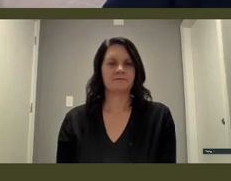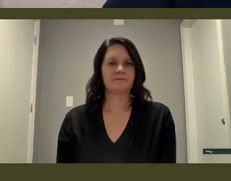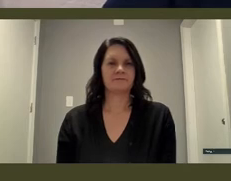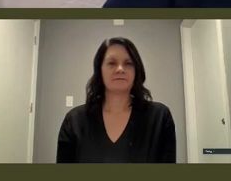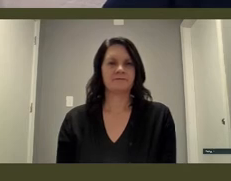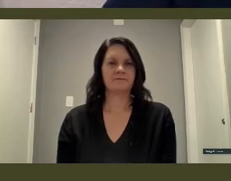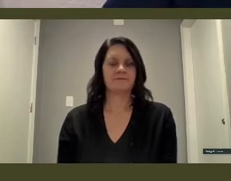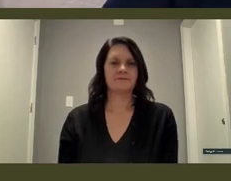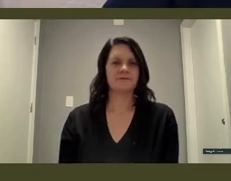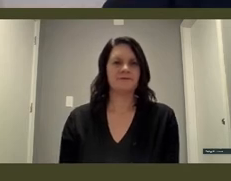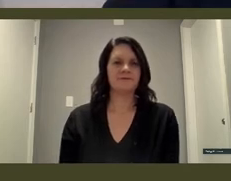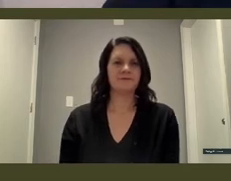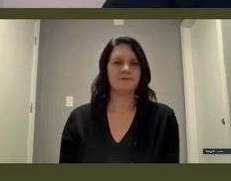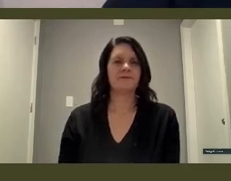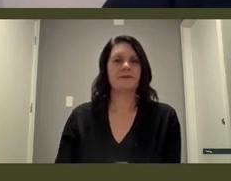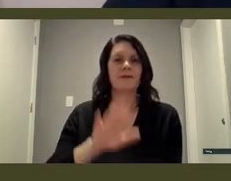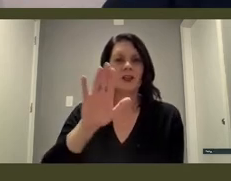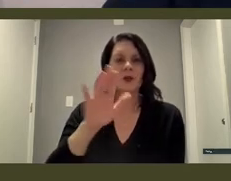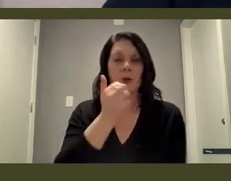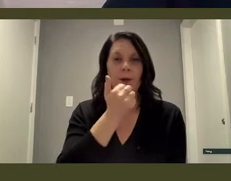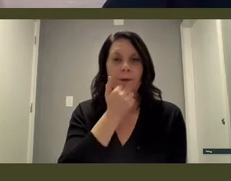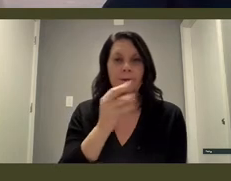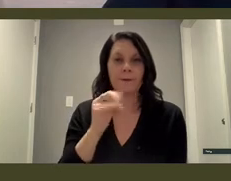You are muted.